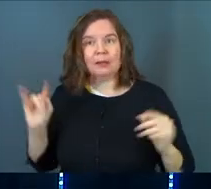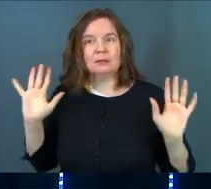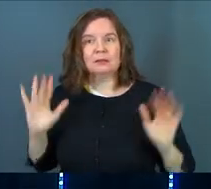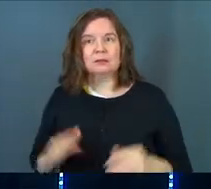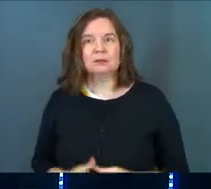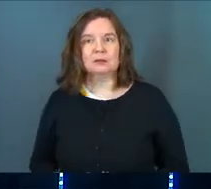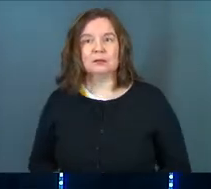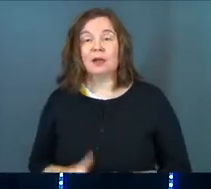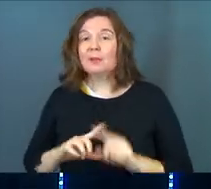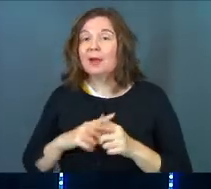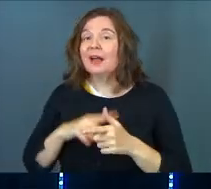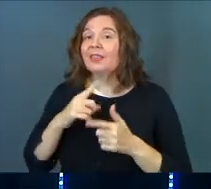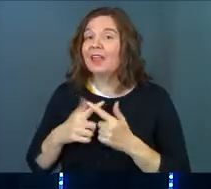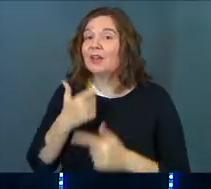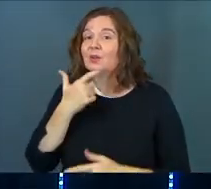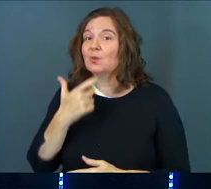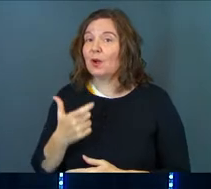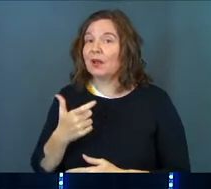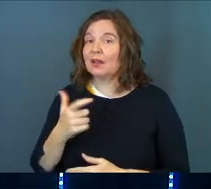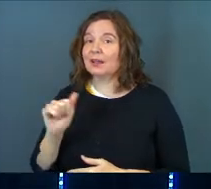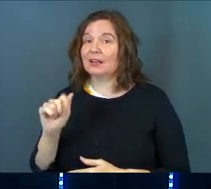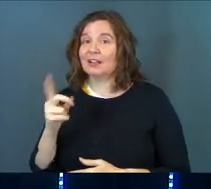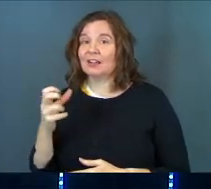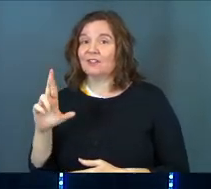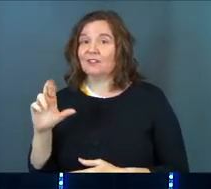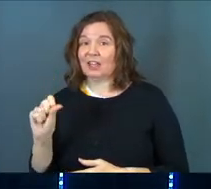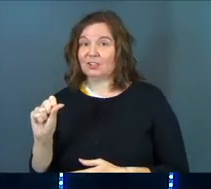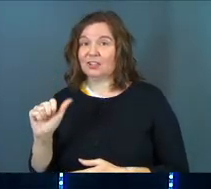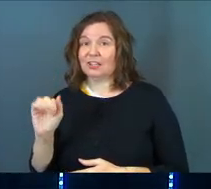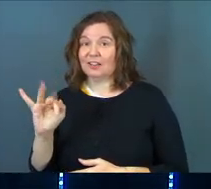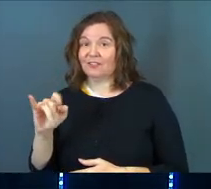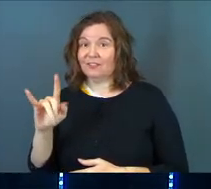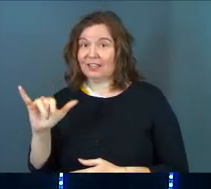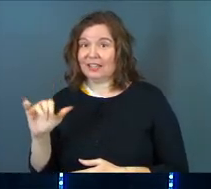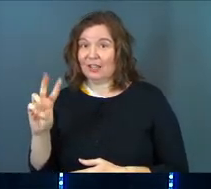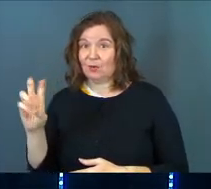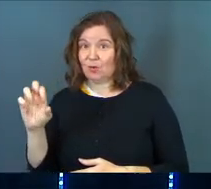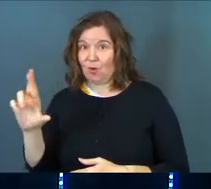it. But then you watch Avengers Infinity War.